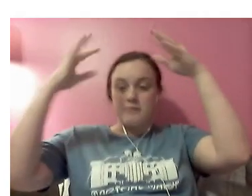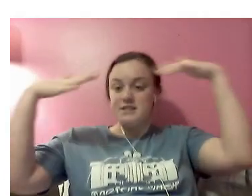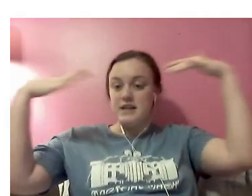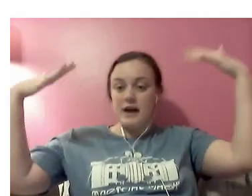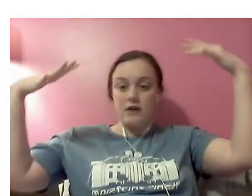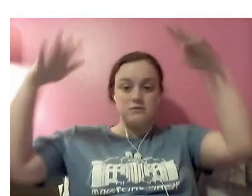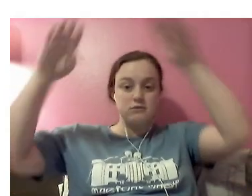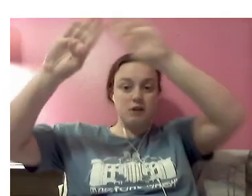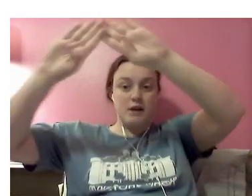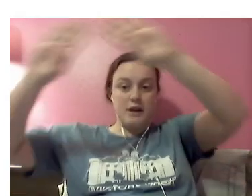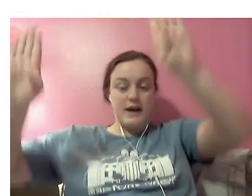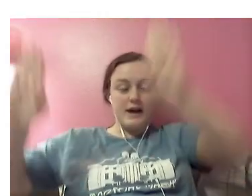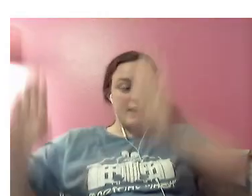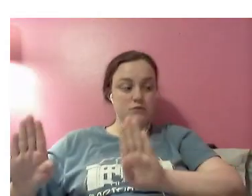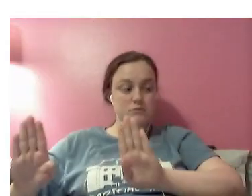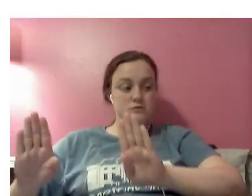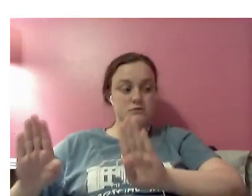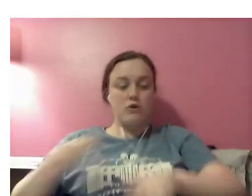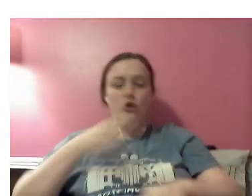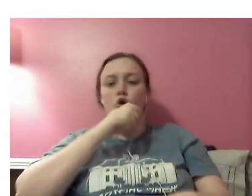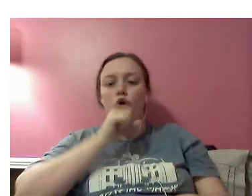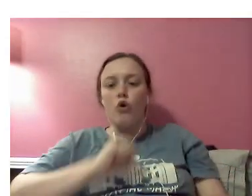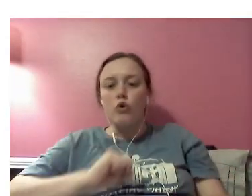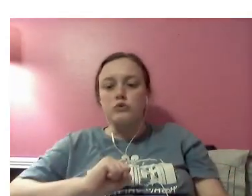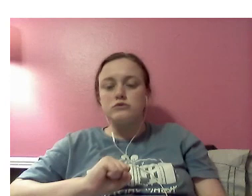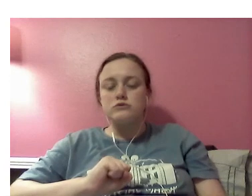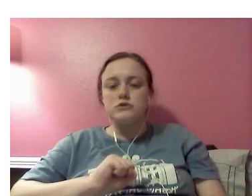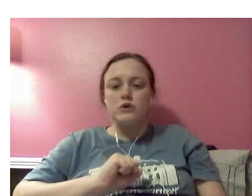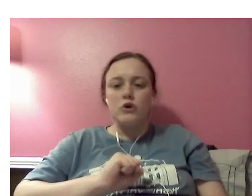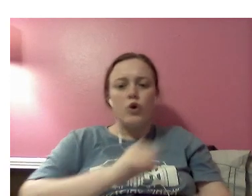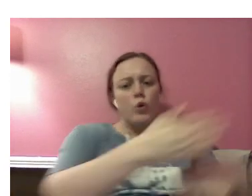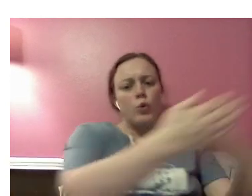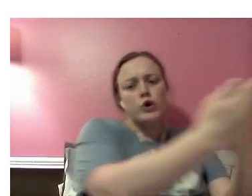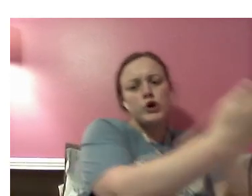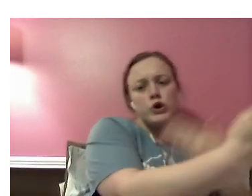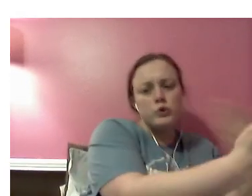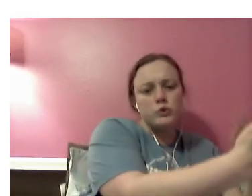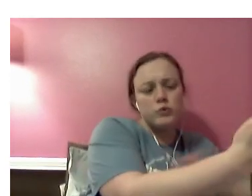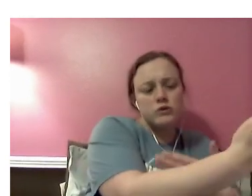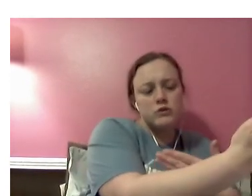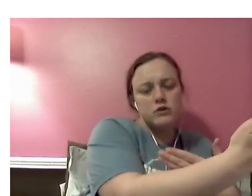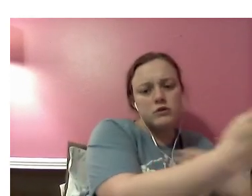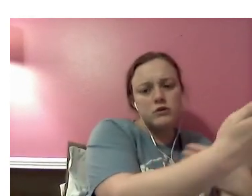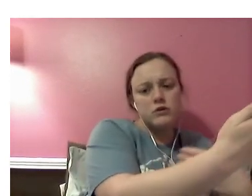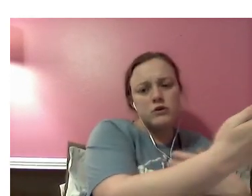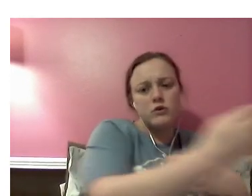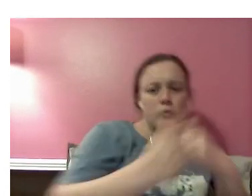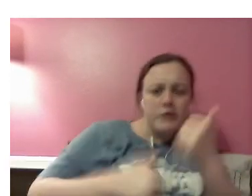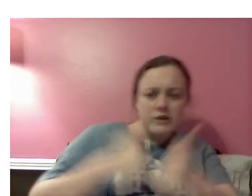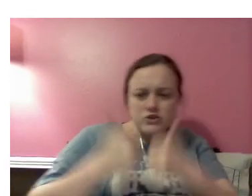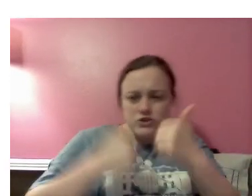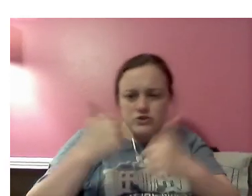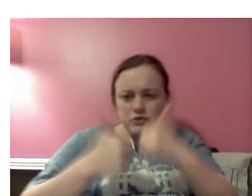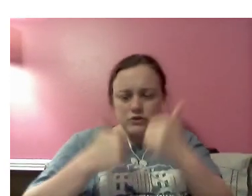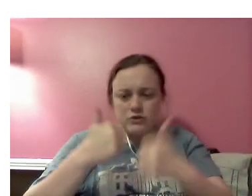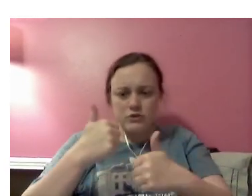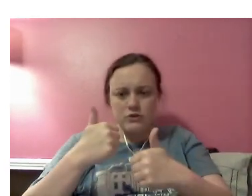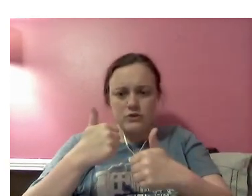I'm going to say house. House, old, or new?